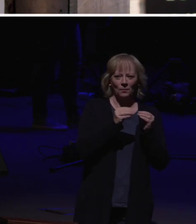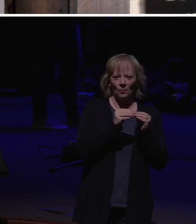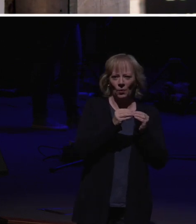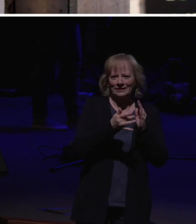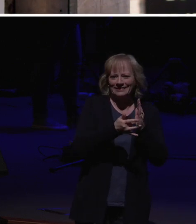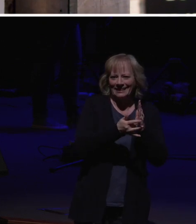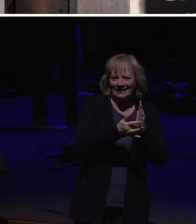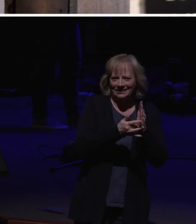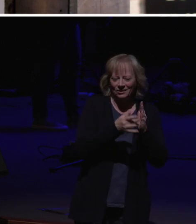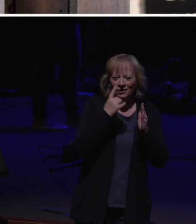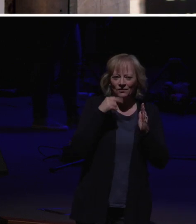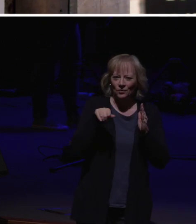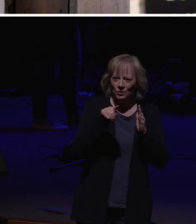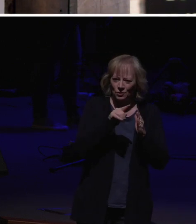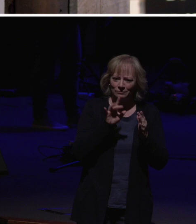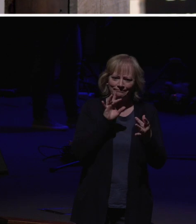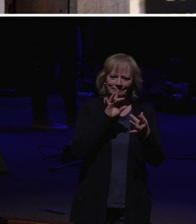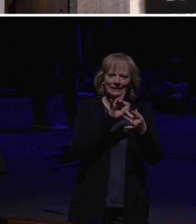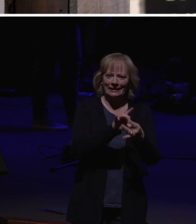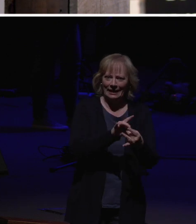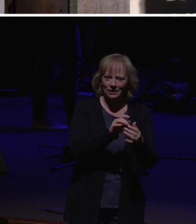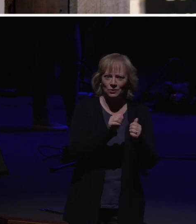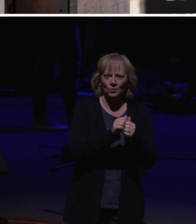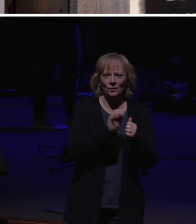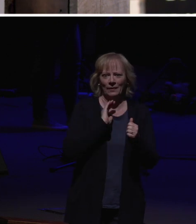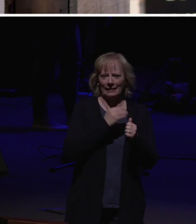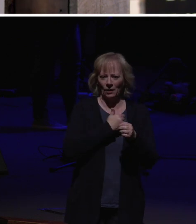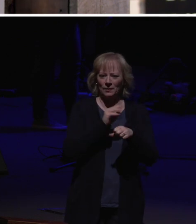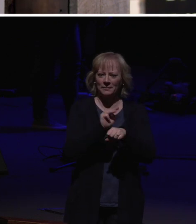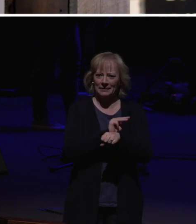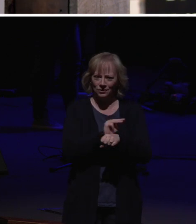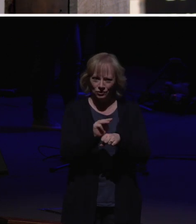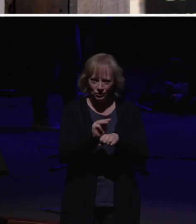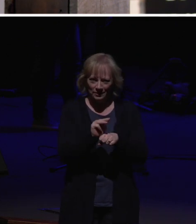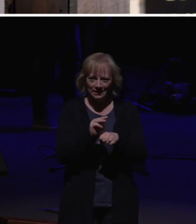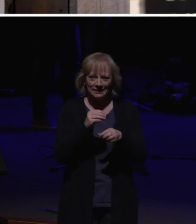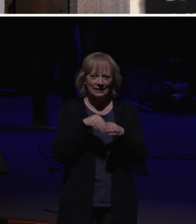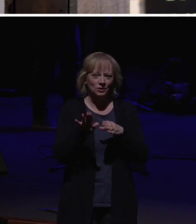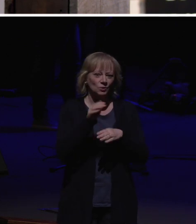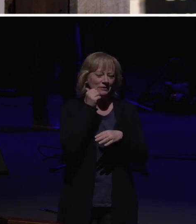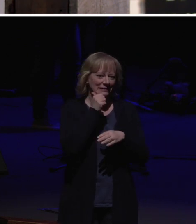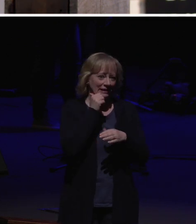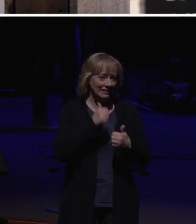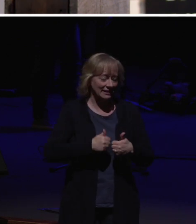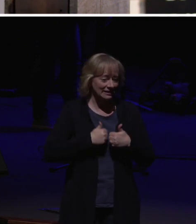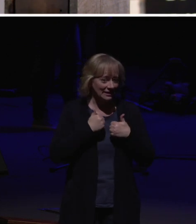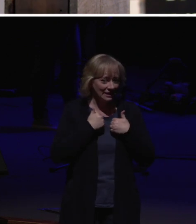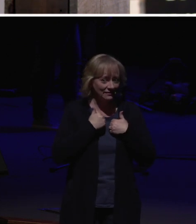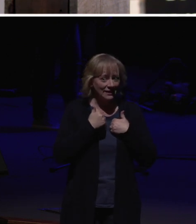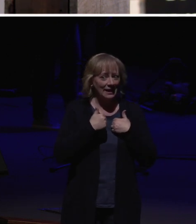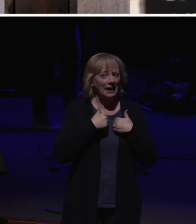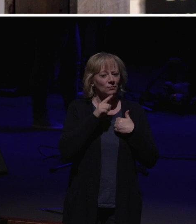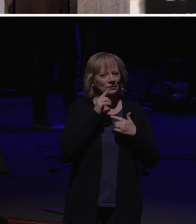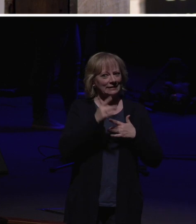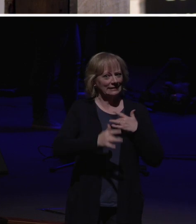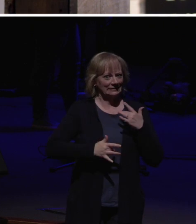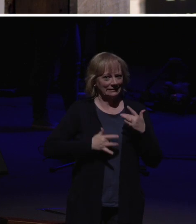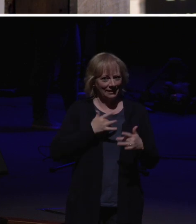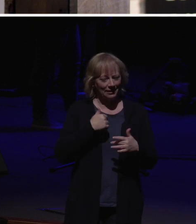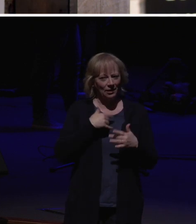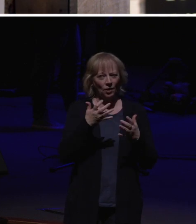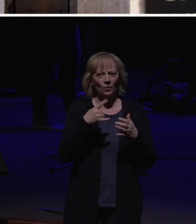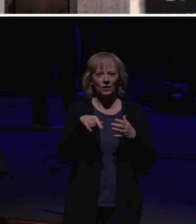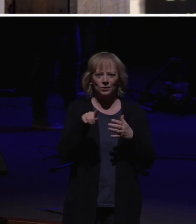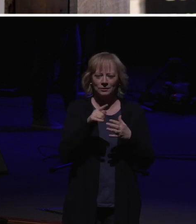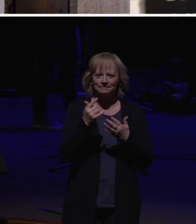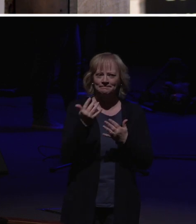you to be connecting with the ministry of Woodman in your daily life. I'm super pumped about this one, and I want you to